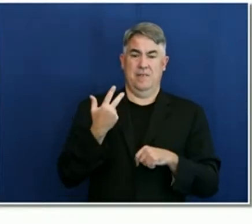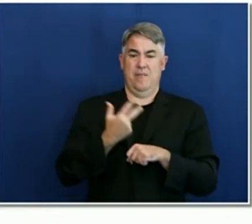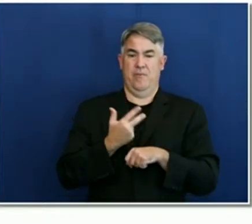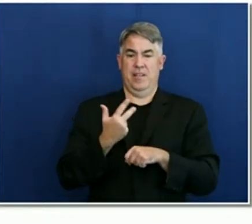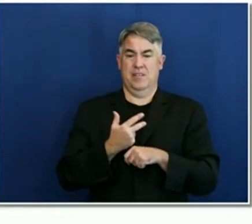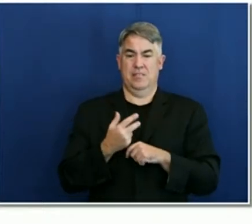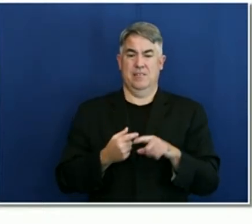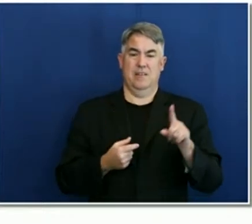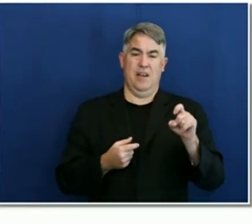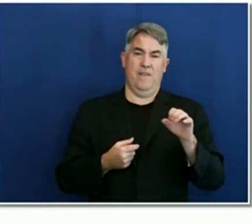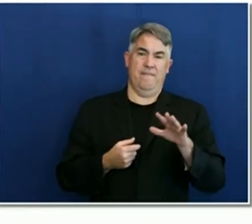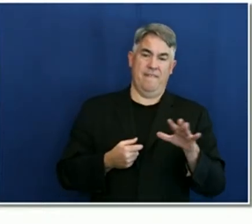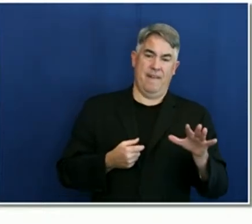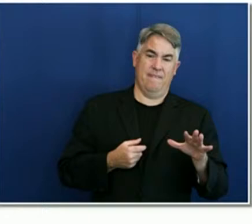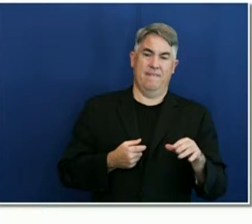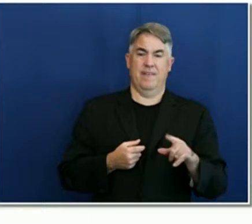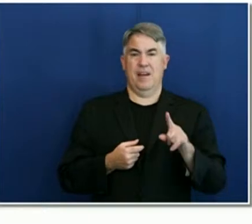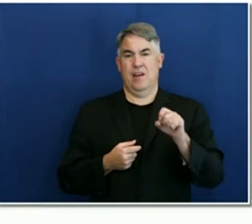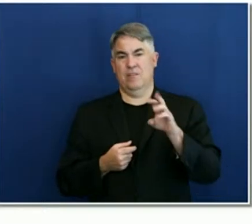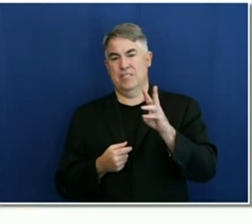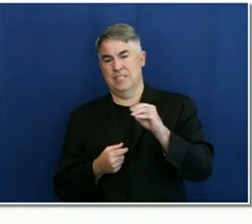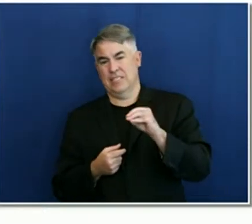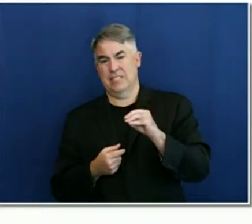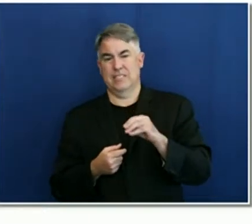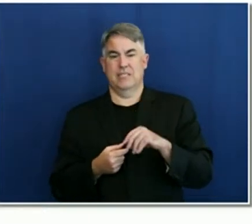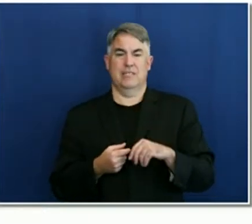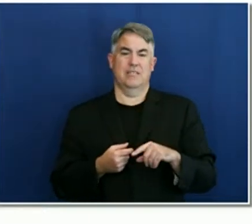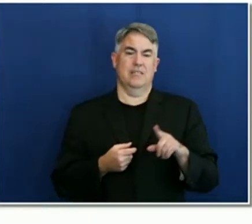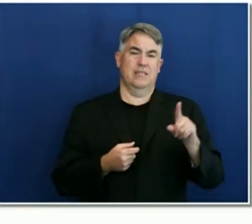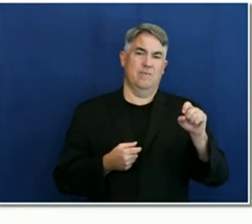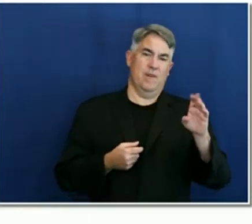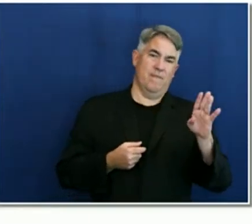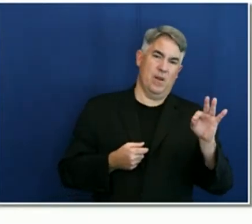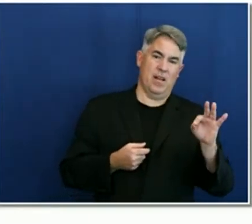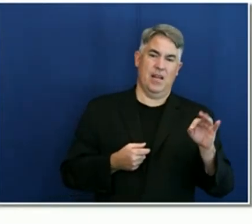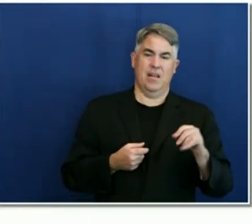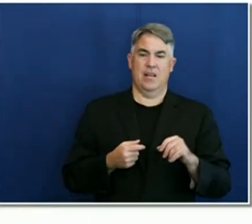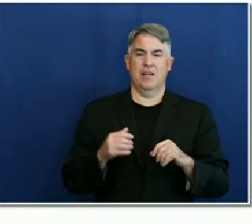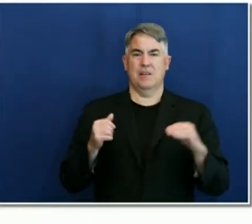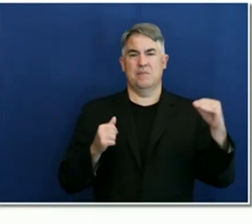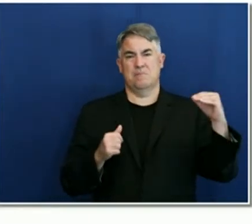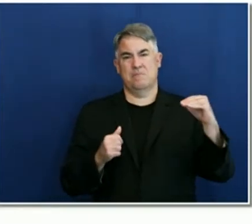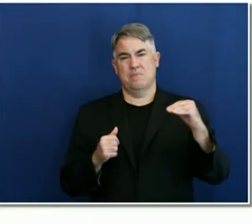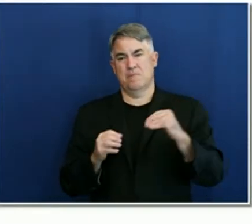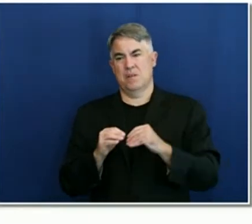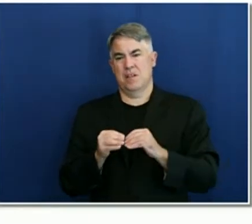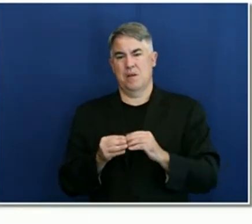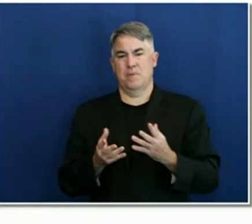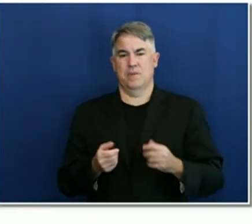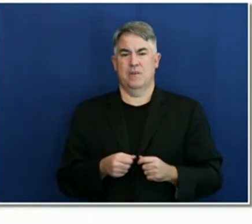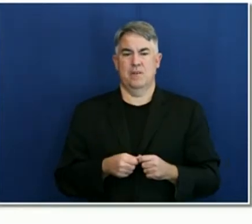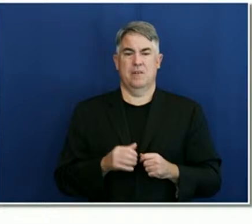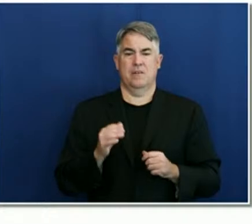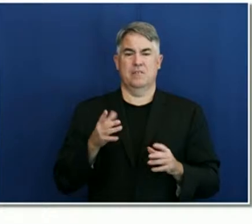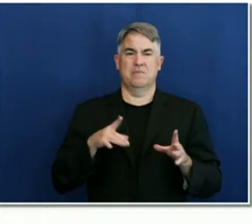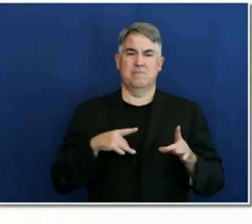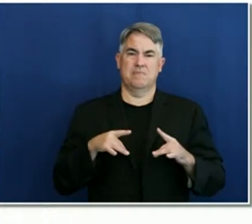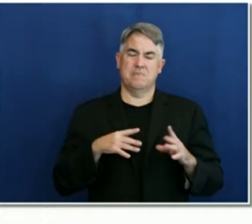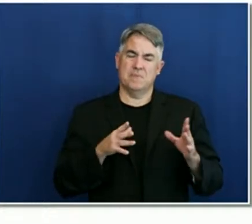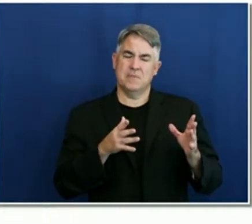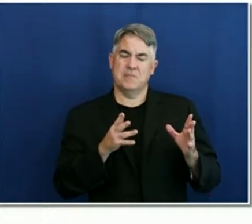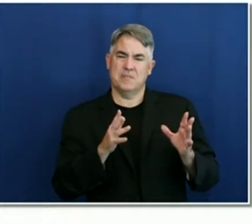155, 160, 129, 144, 136, lower than where we've been, and so our case rate could be descending. That is